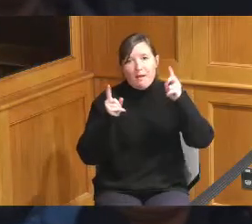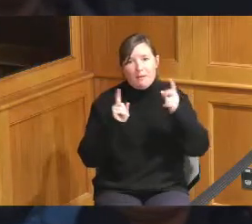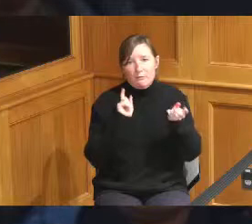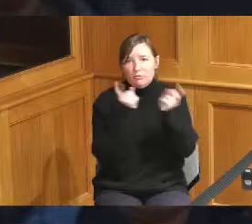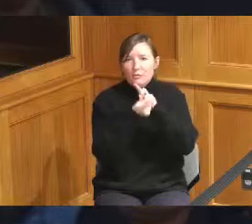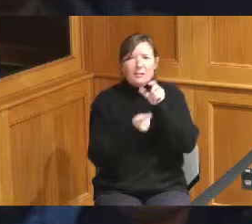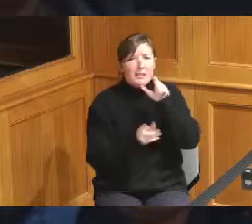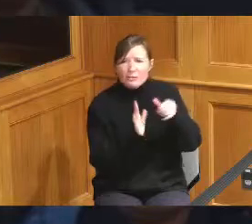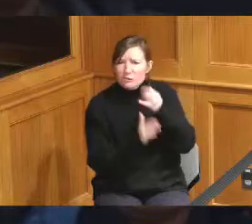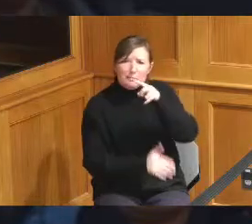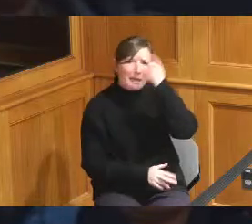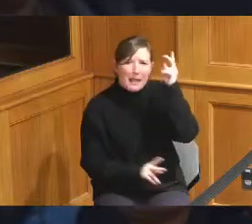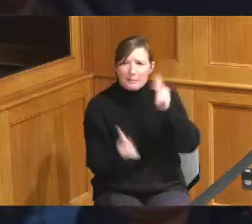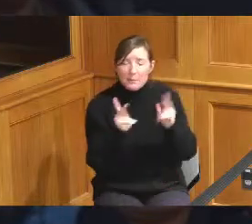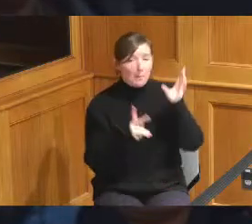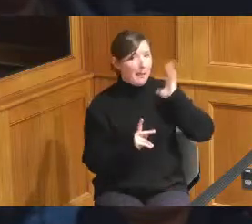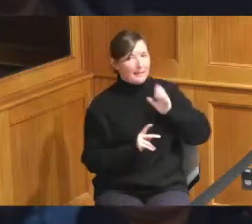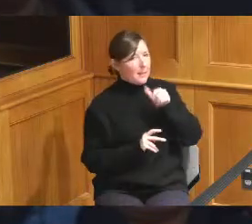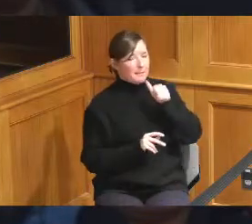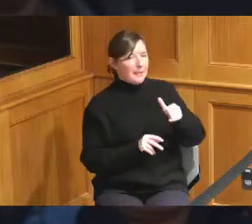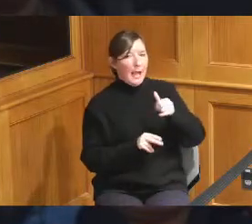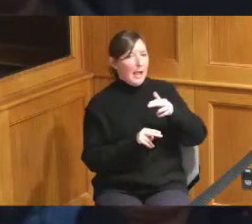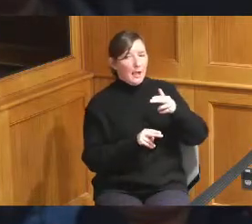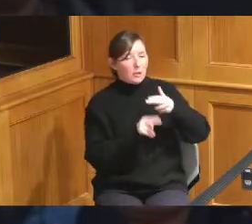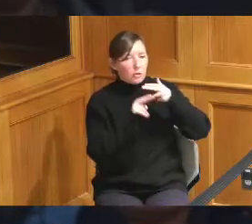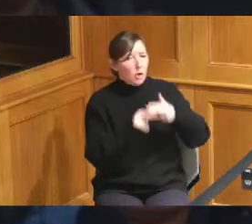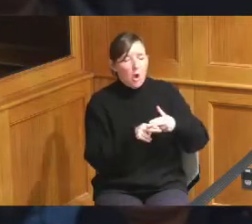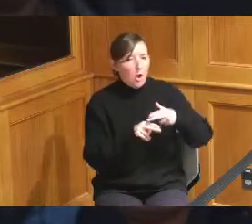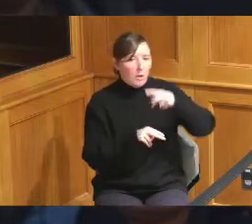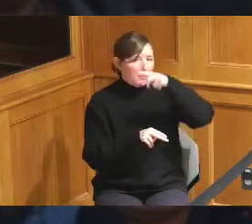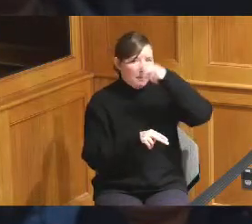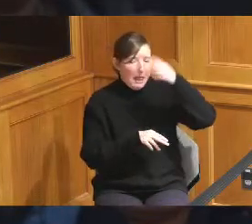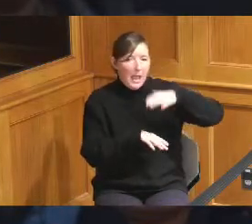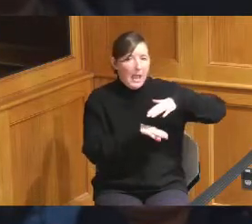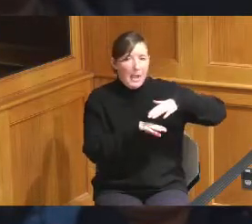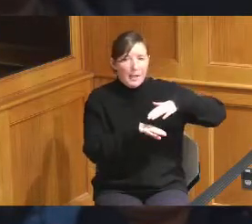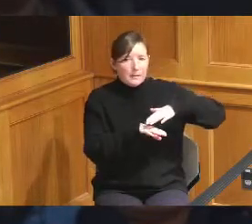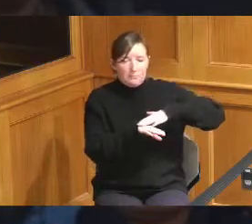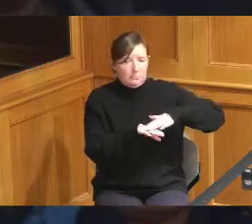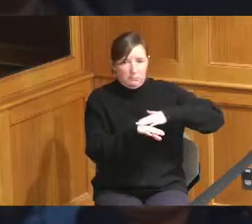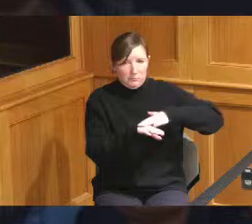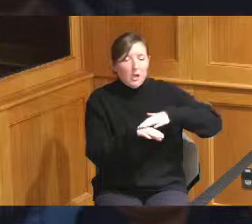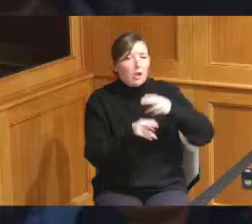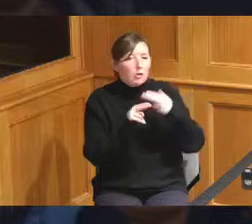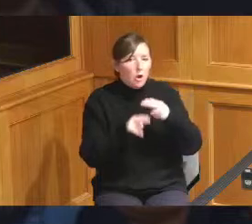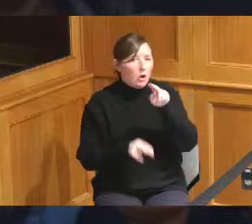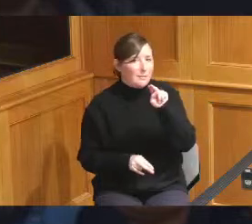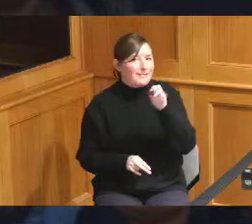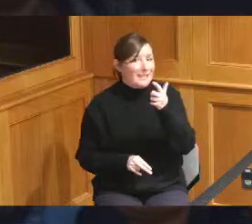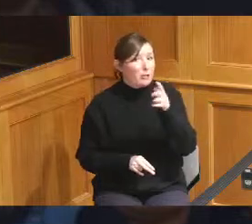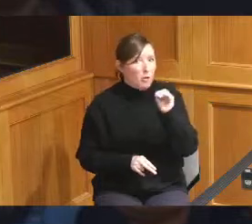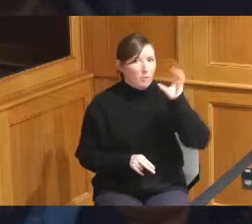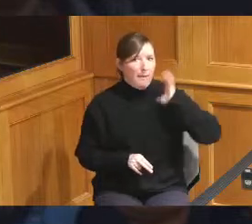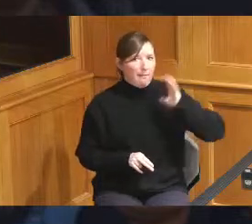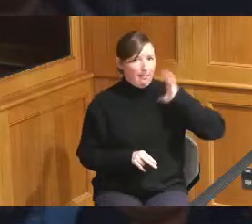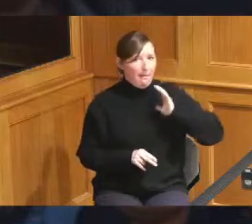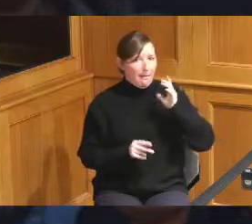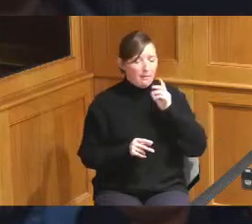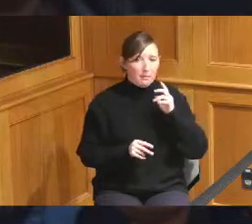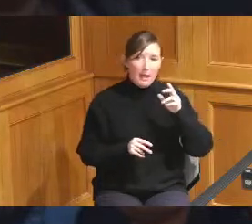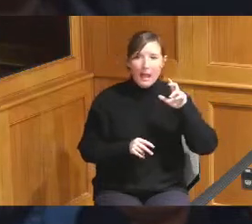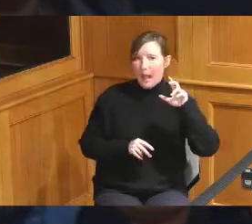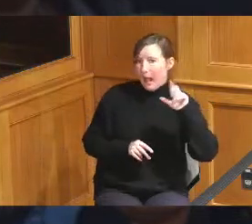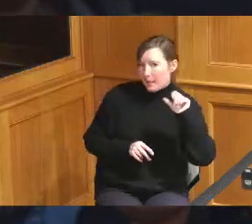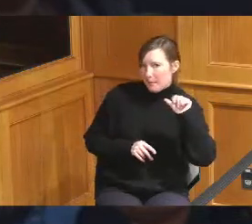just for Black people. Well, we weren't called Black then, we were called colored or Negro. but for all people. That's why it was called the